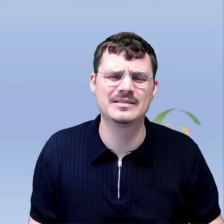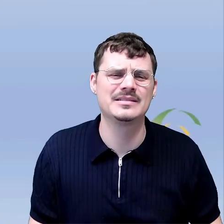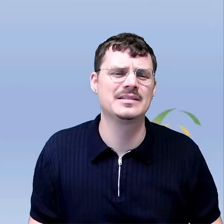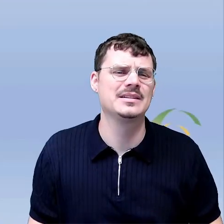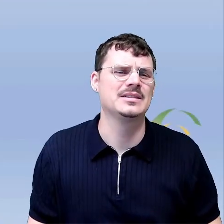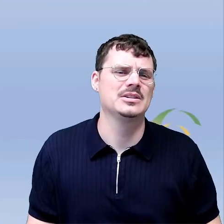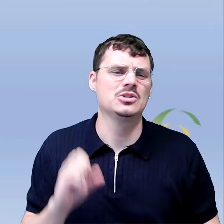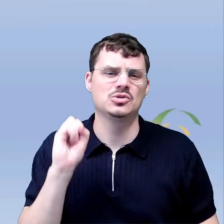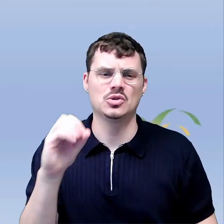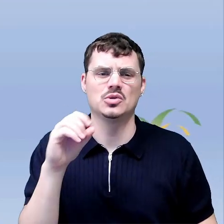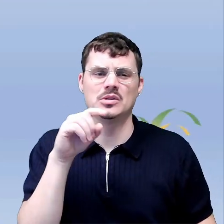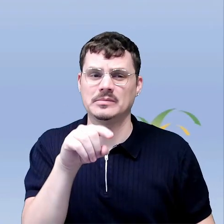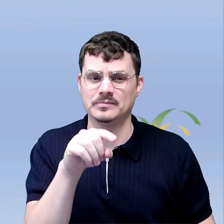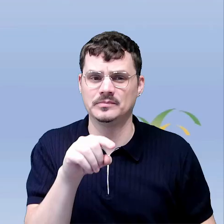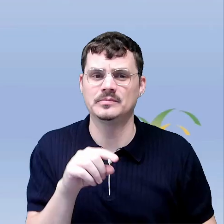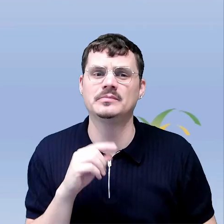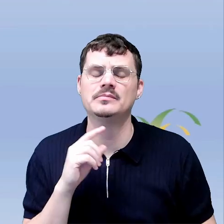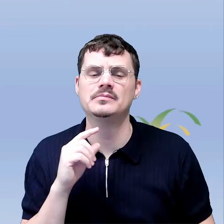So this is